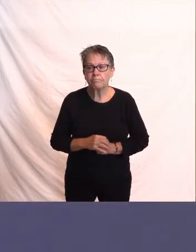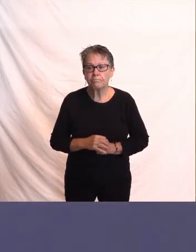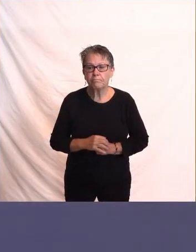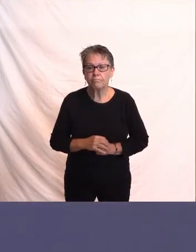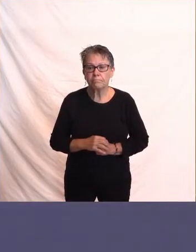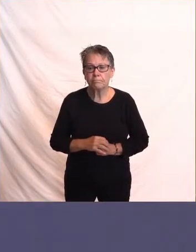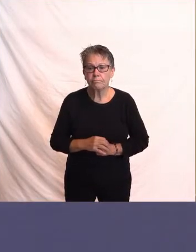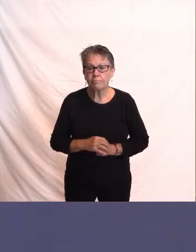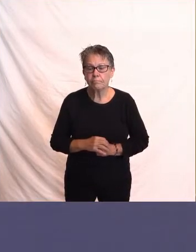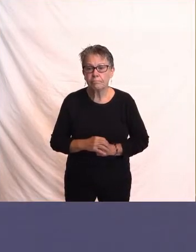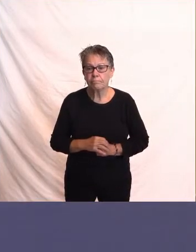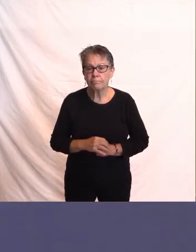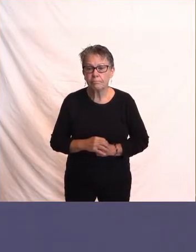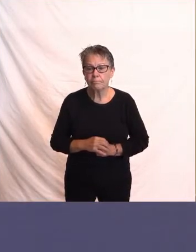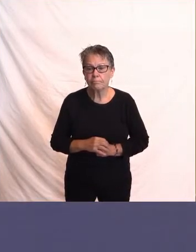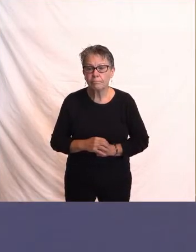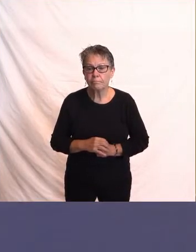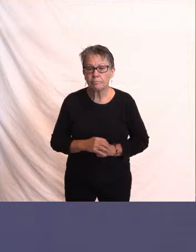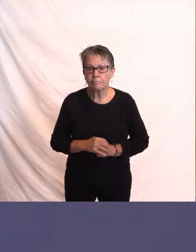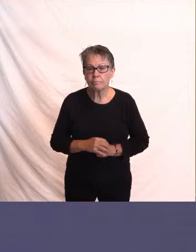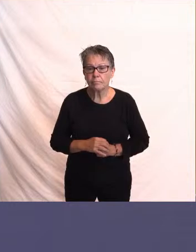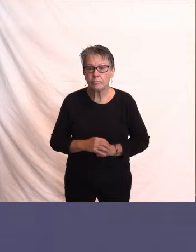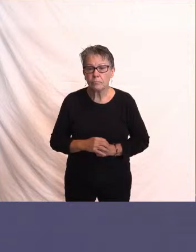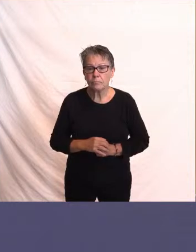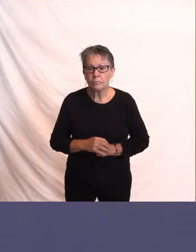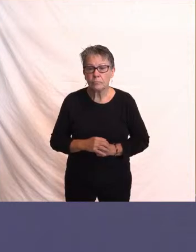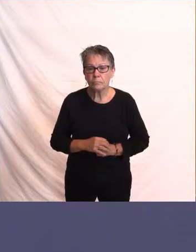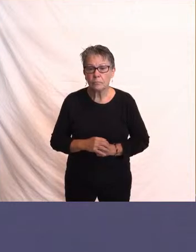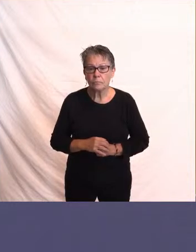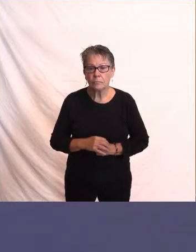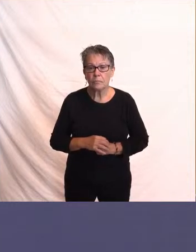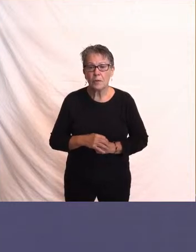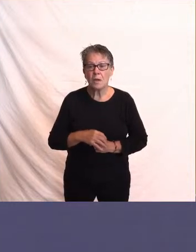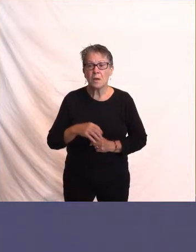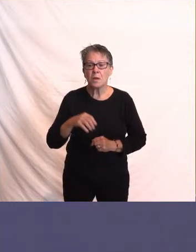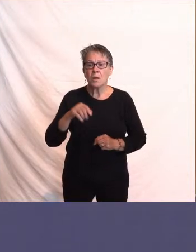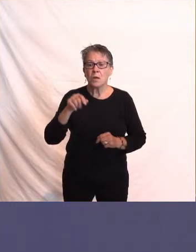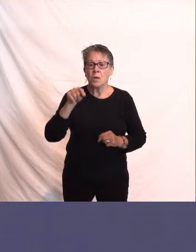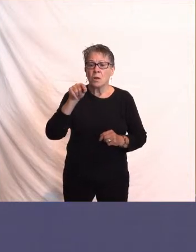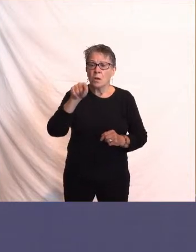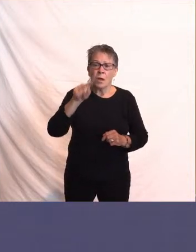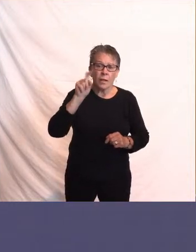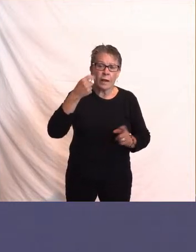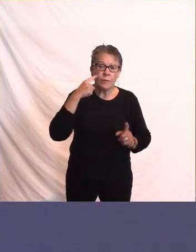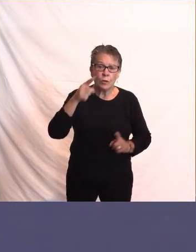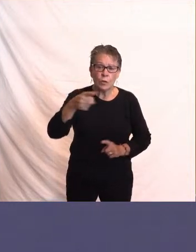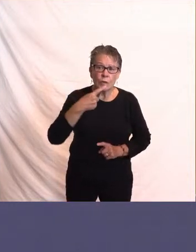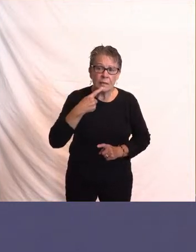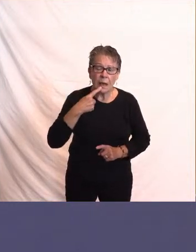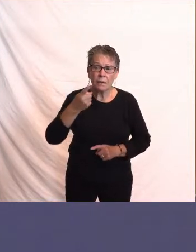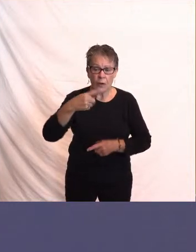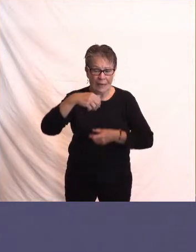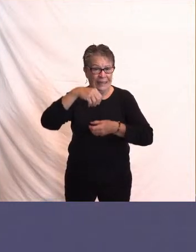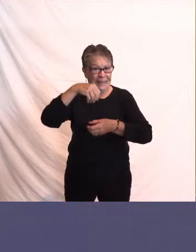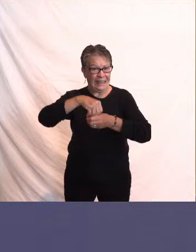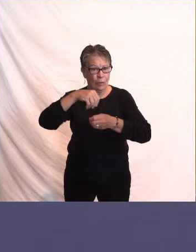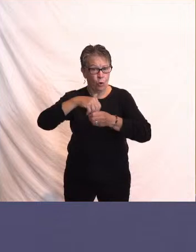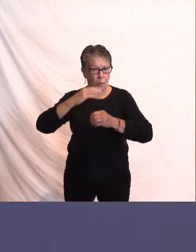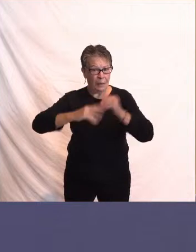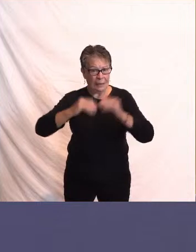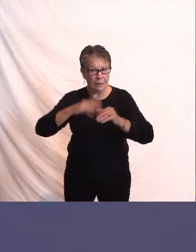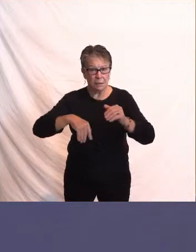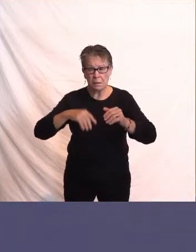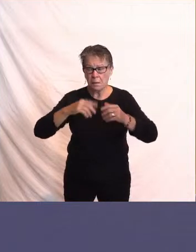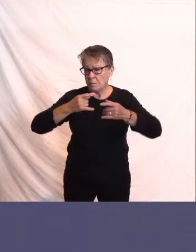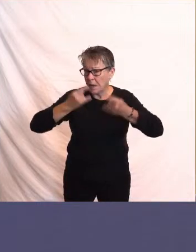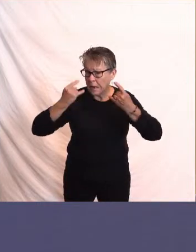it's possible that indoor masking for students might not be required for the entire school year. What kind of metrics would you need to see for you to say that it was safe